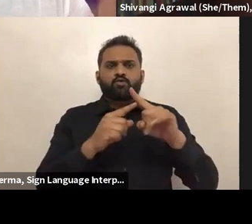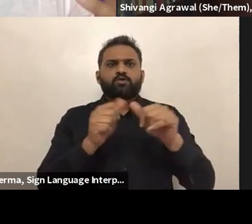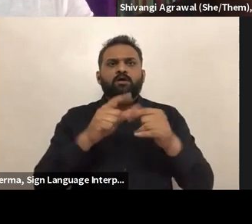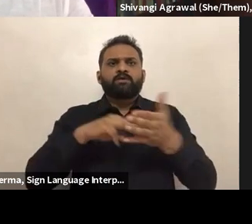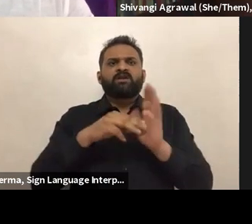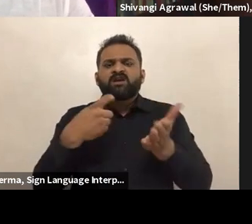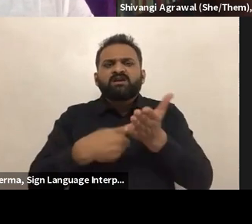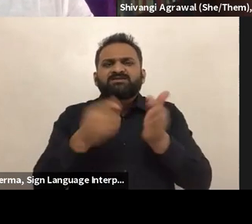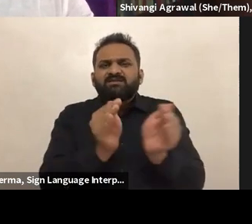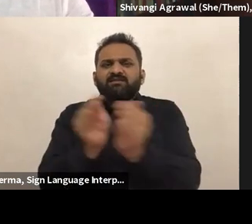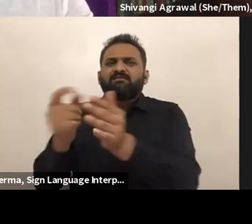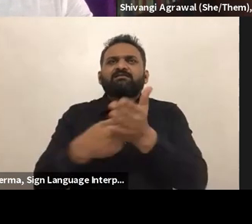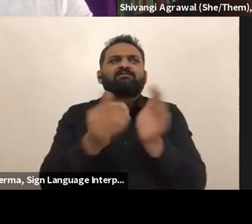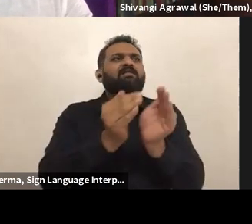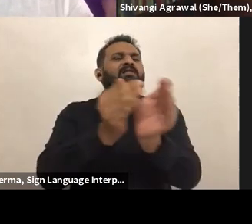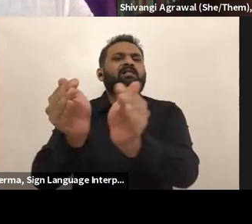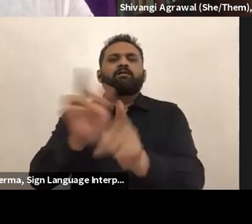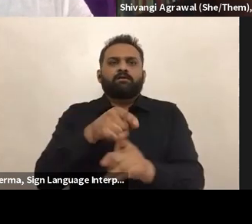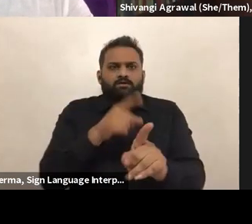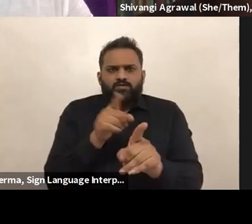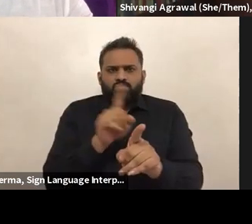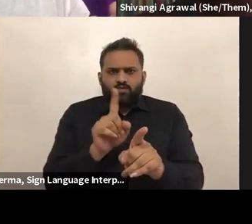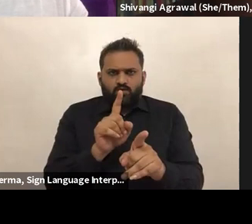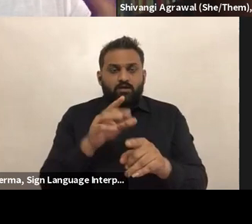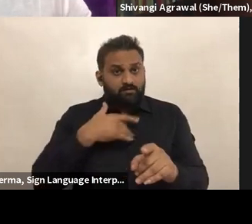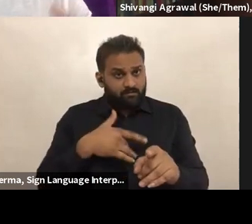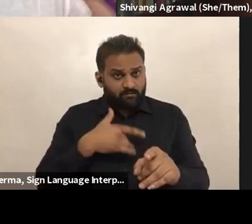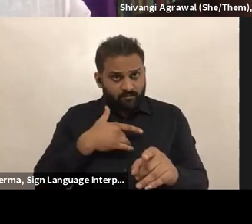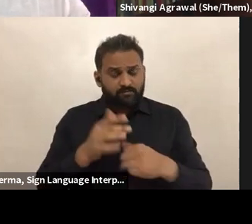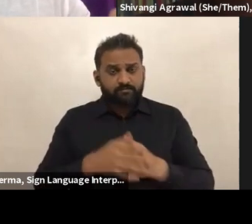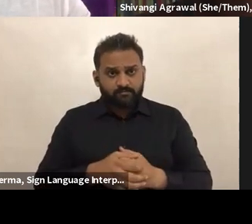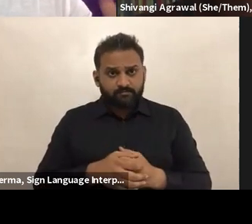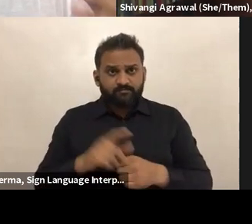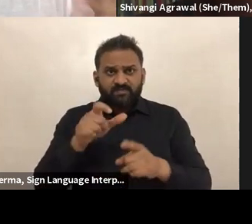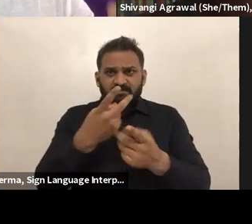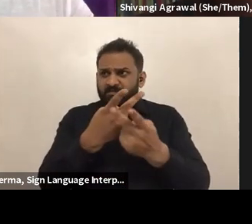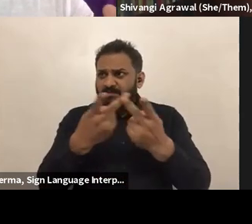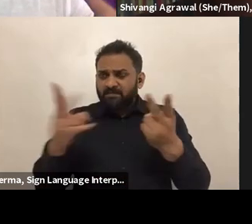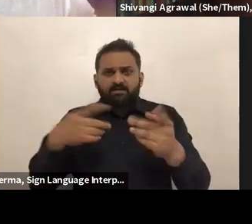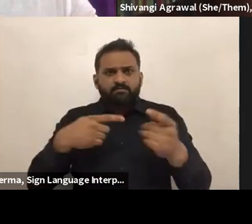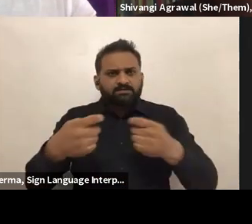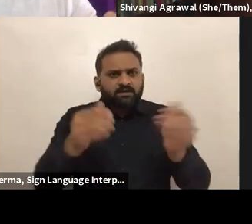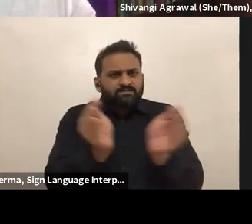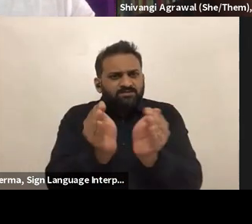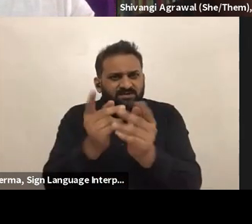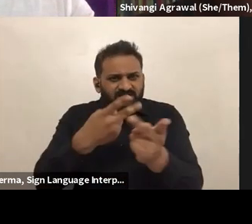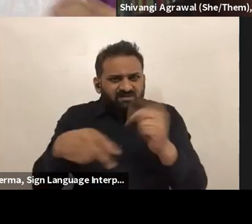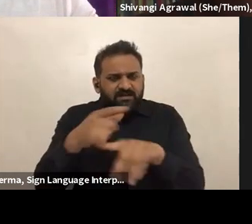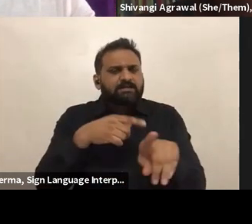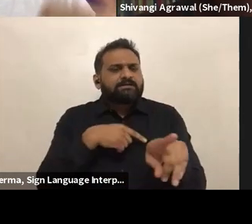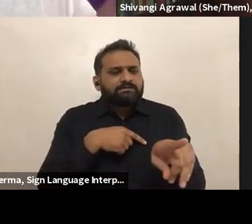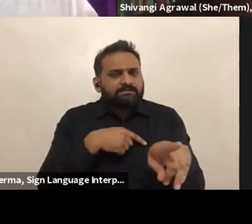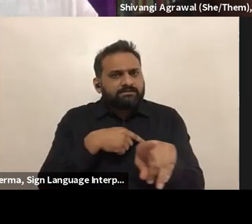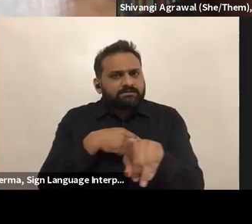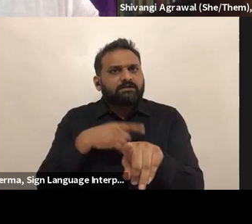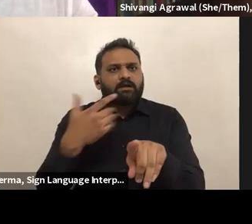so on a competency basis. And I found that all of these minority businesses were more nimble, were more